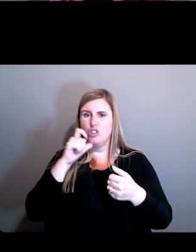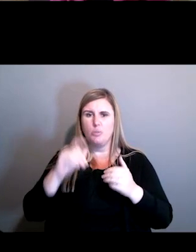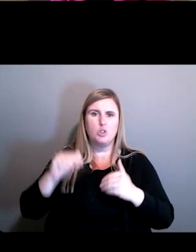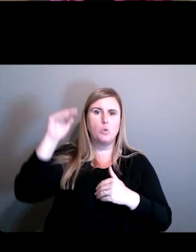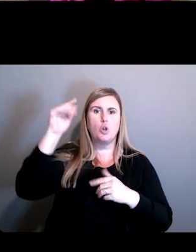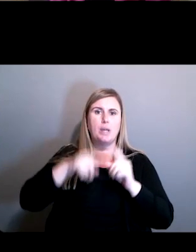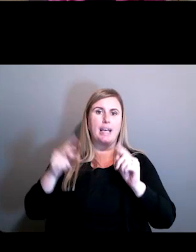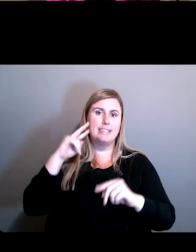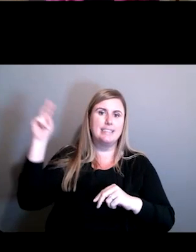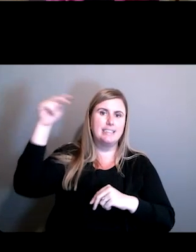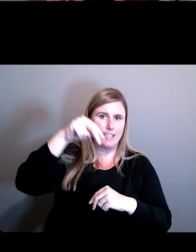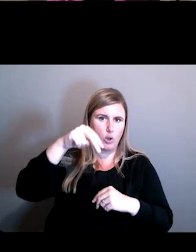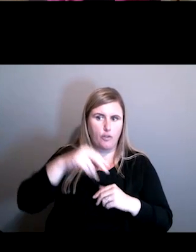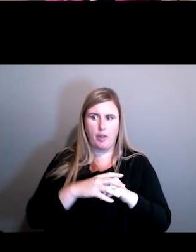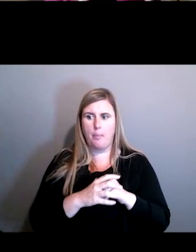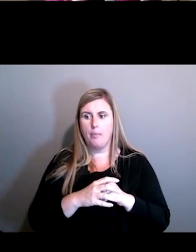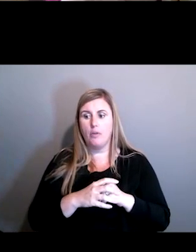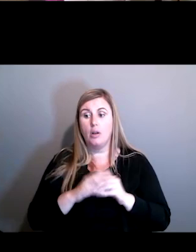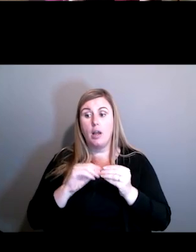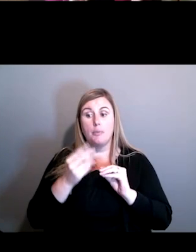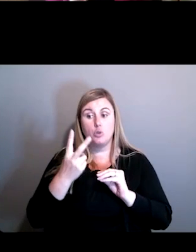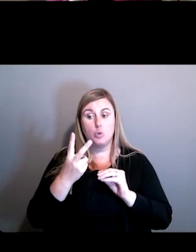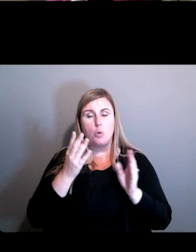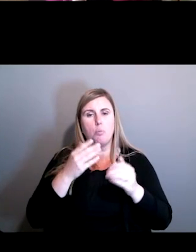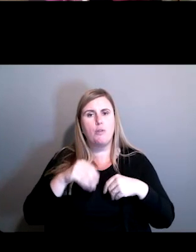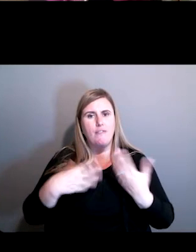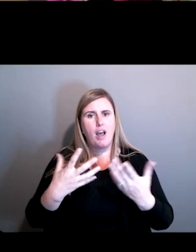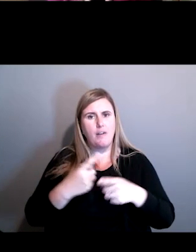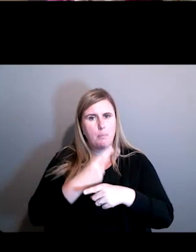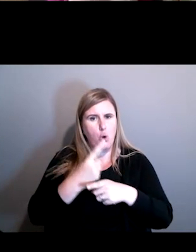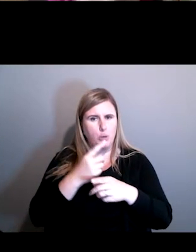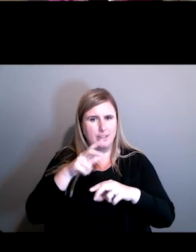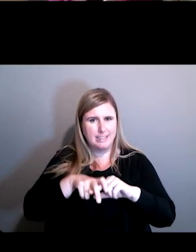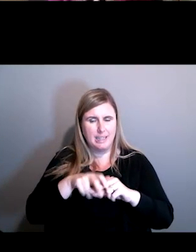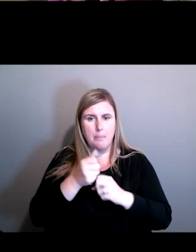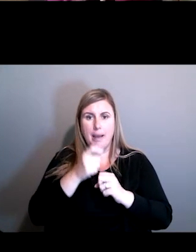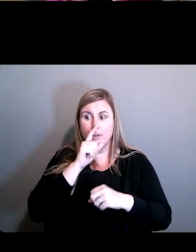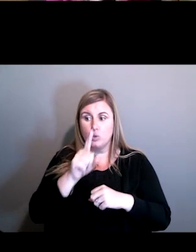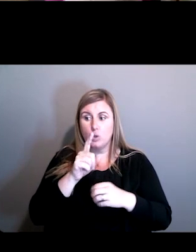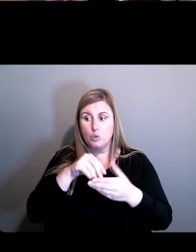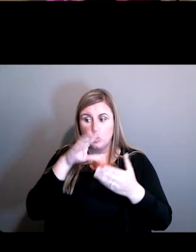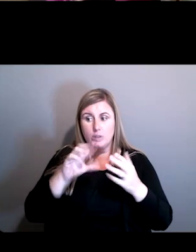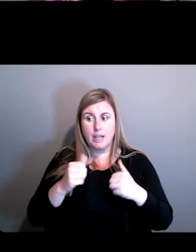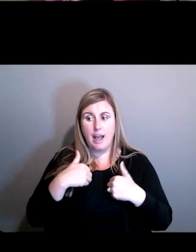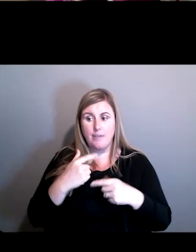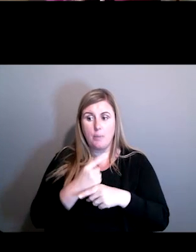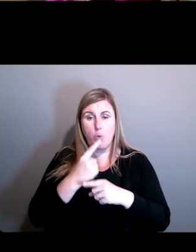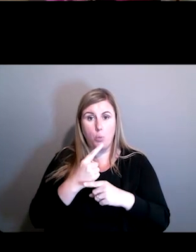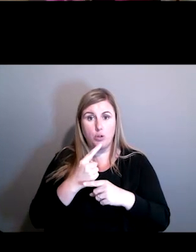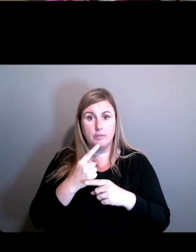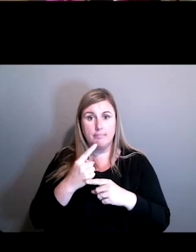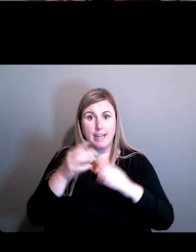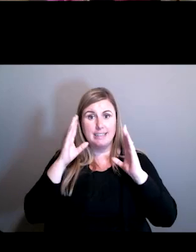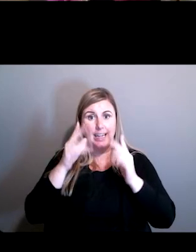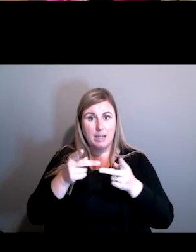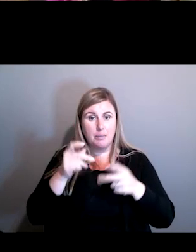that you cannot see over them. Number 2, provide appropriate seating. Make sure that students can have an appropriate attending posture.